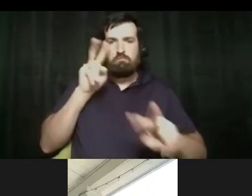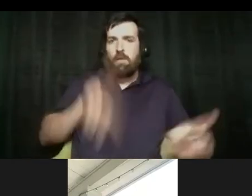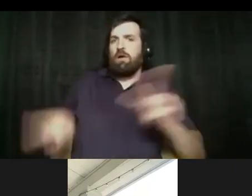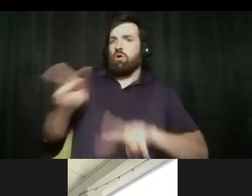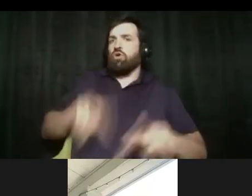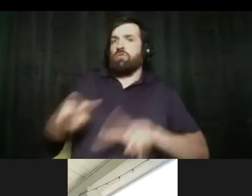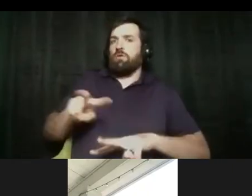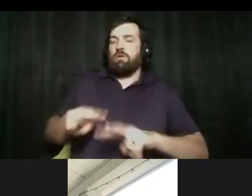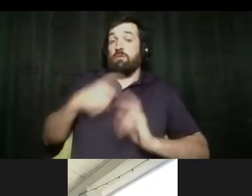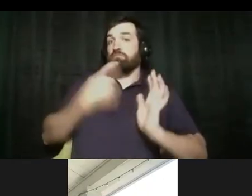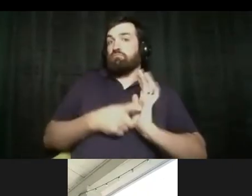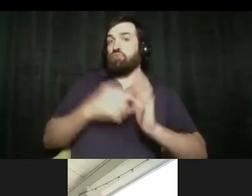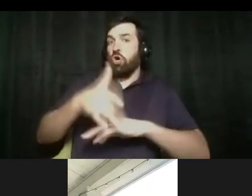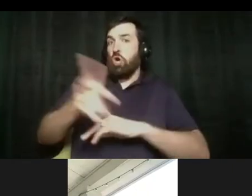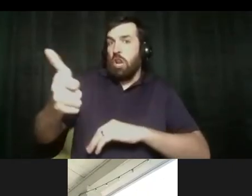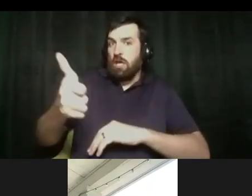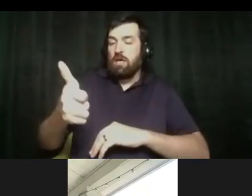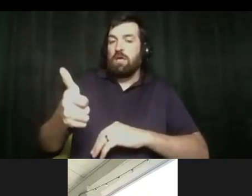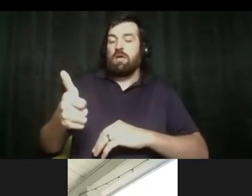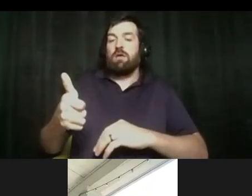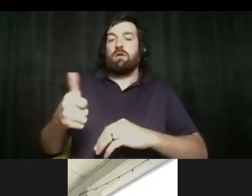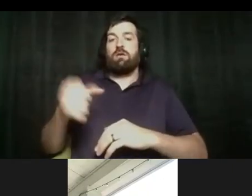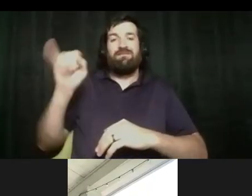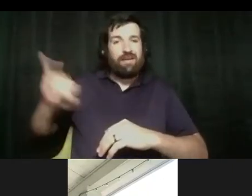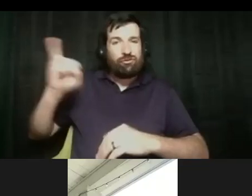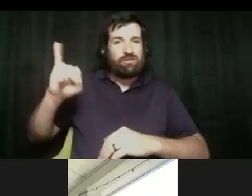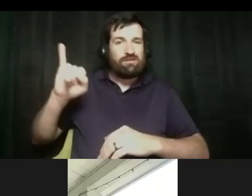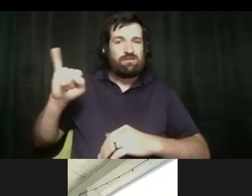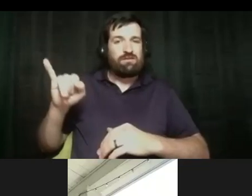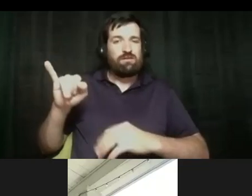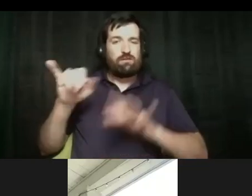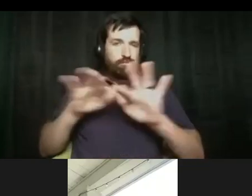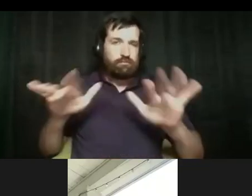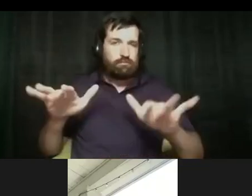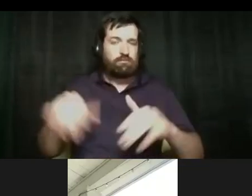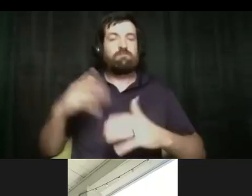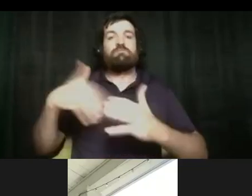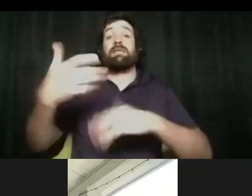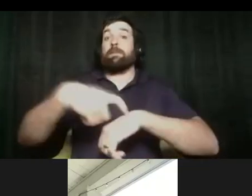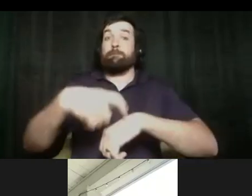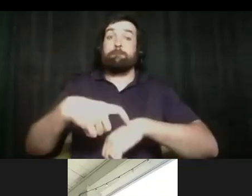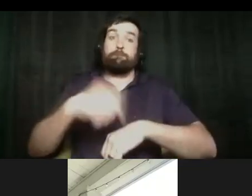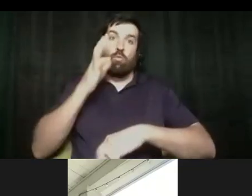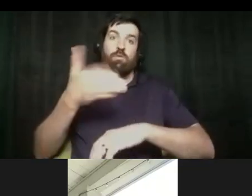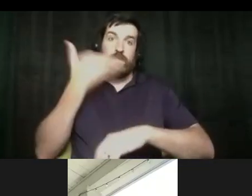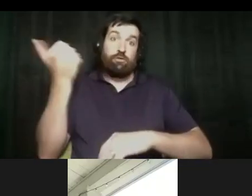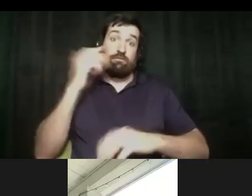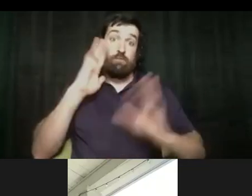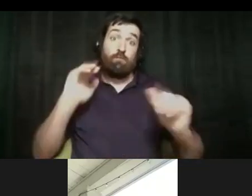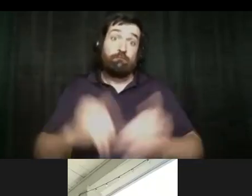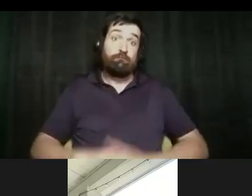early detection of infections and other things. Our next time around, we'll do better, I hope.